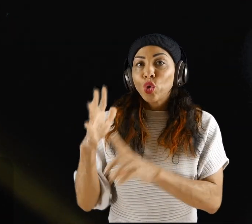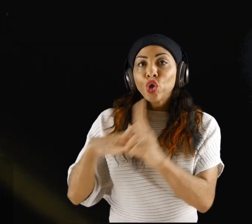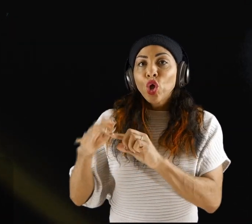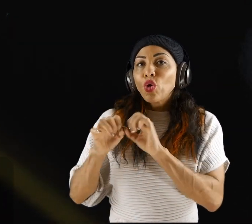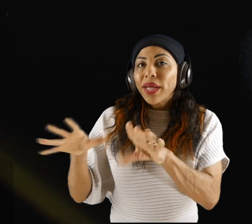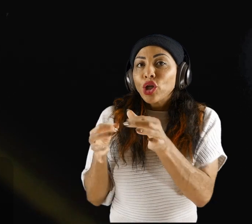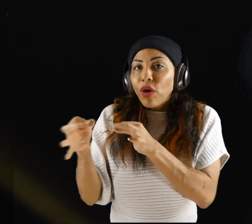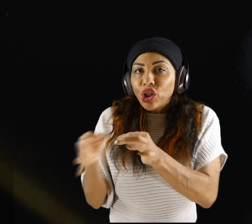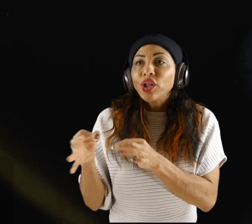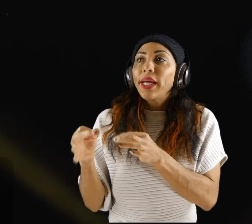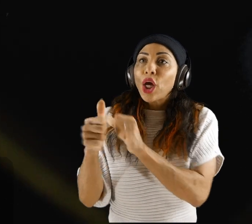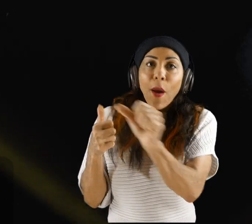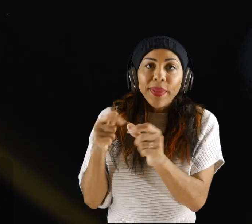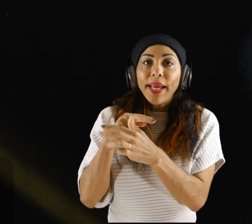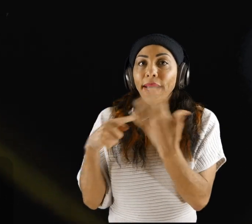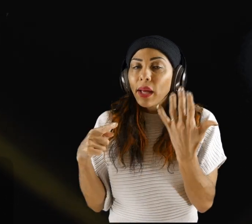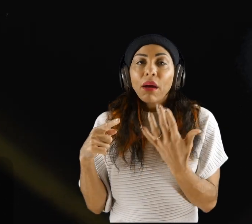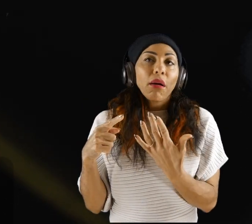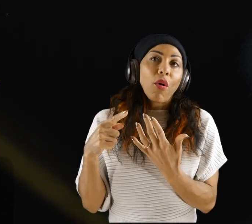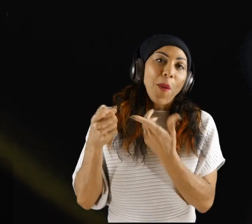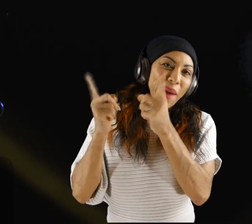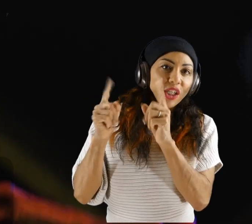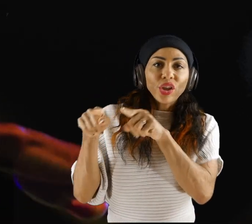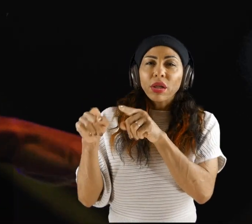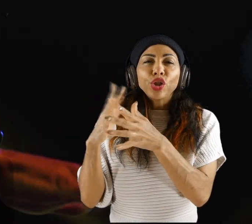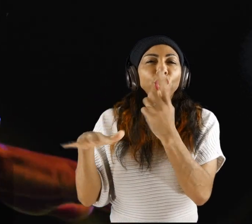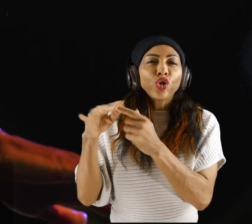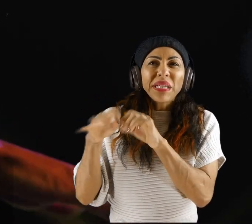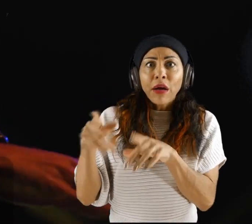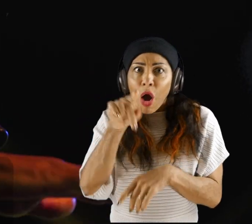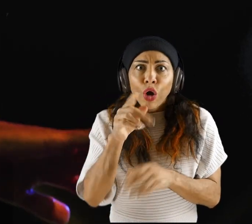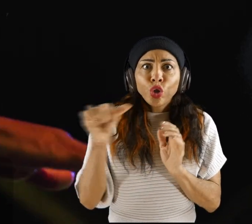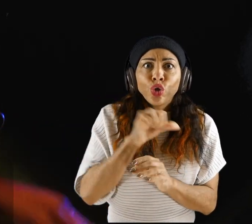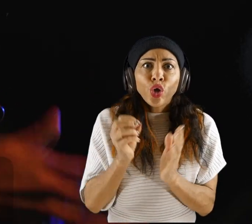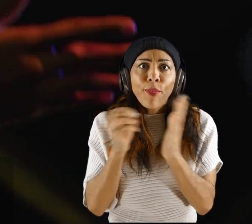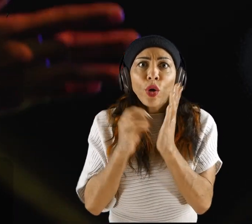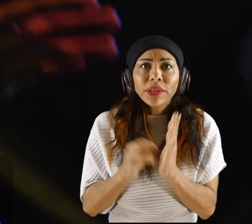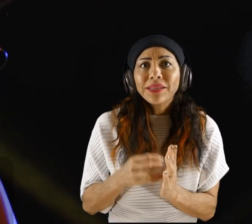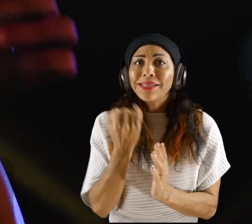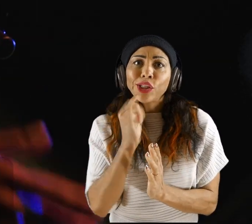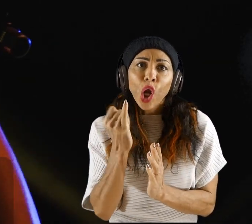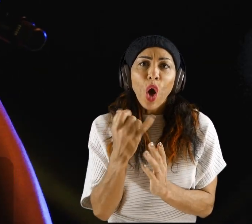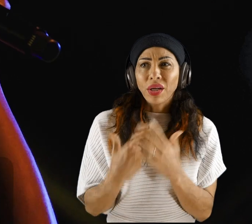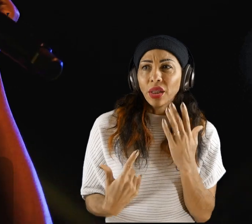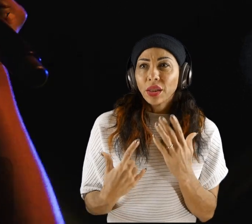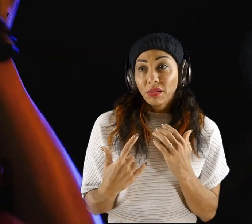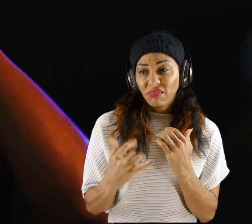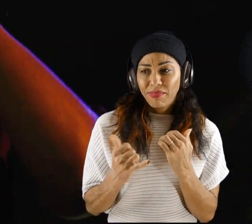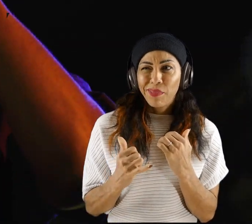media strategy or anything. When I speak to social media managers, they're like, yeah, man, you should post at 6 o'clock and this thing and that. I'm like, maybe,